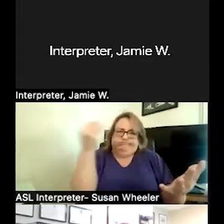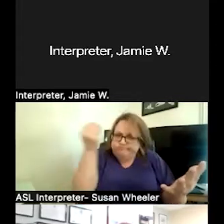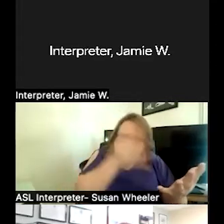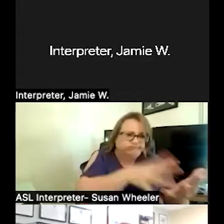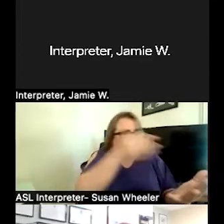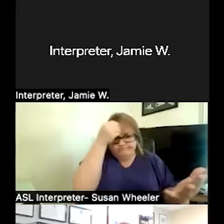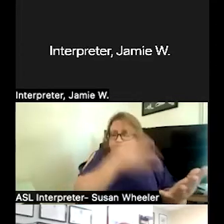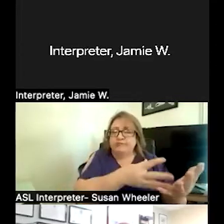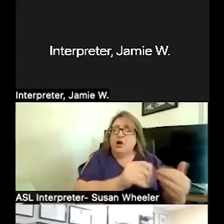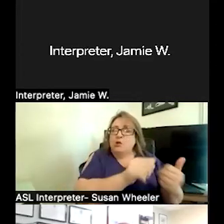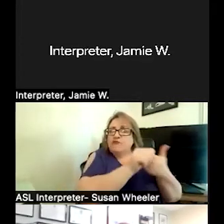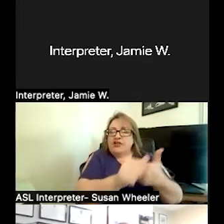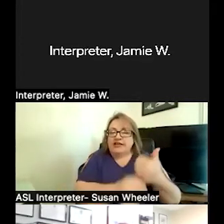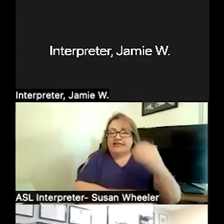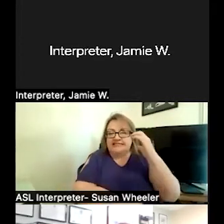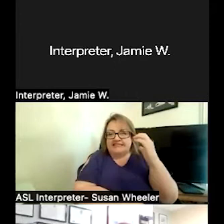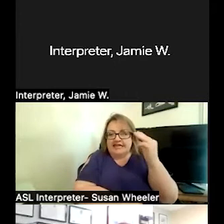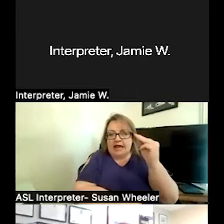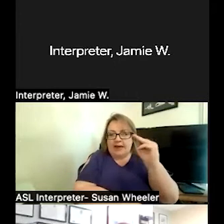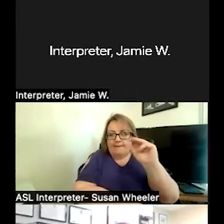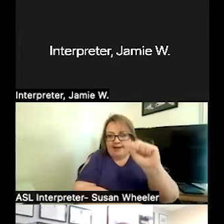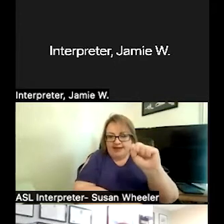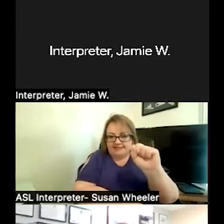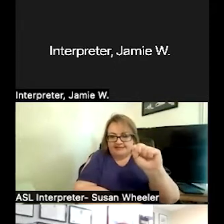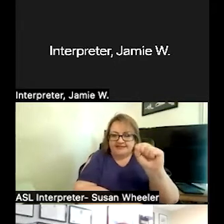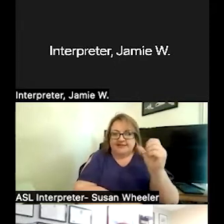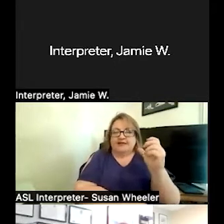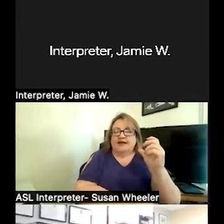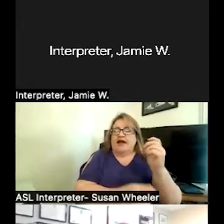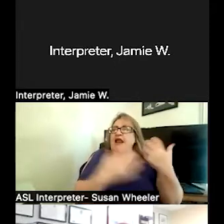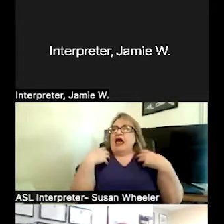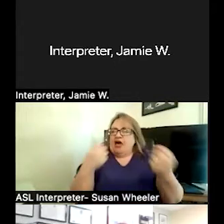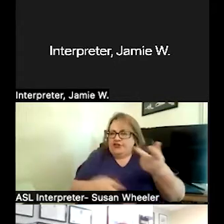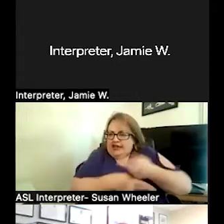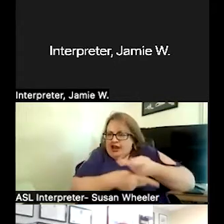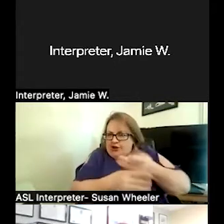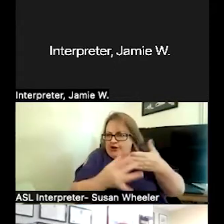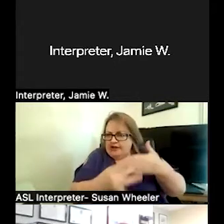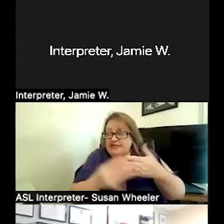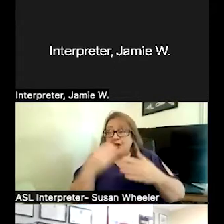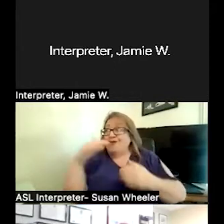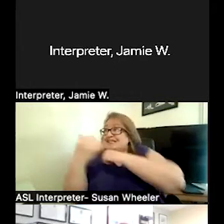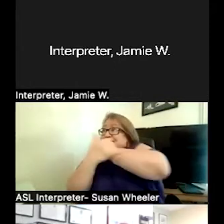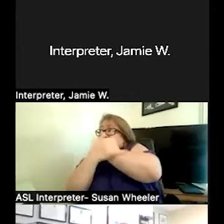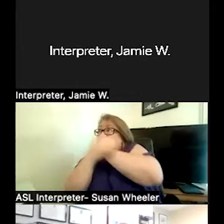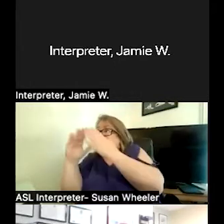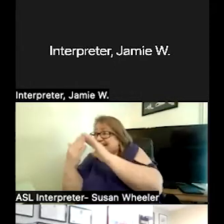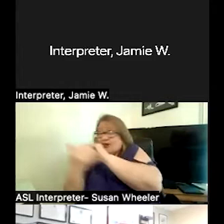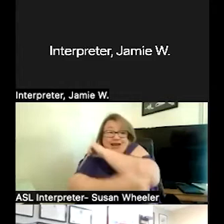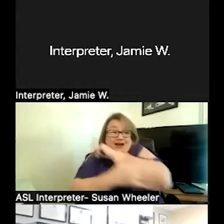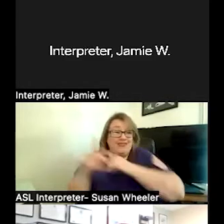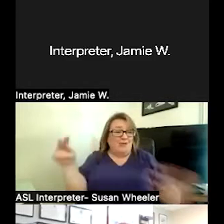following CMS and healthcare guidance. I know if city or county did the guidebook, they'd probably look at it a little